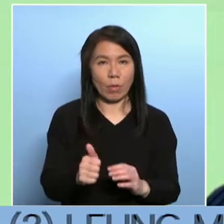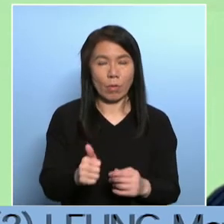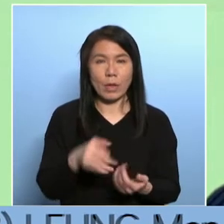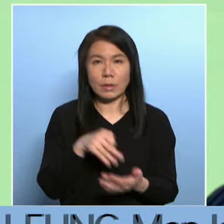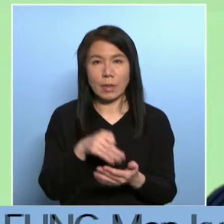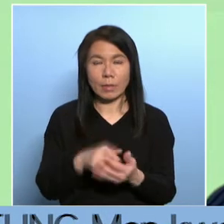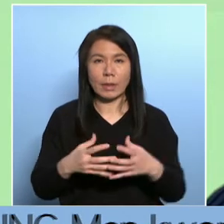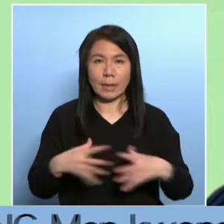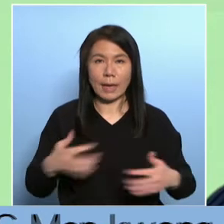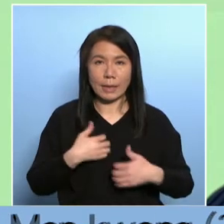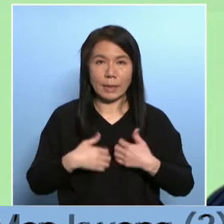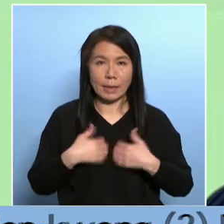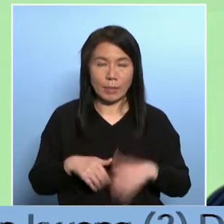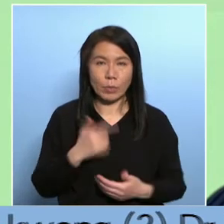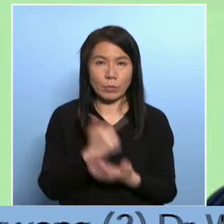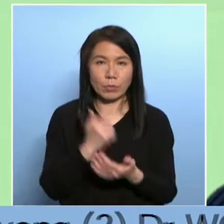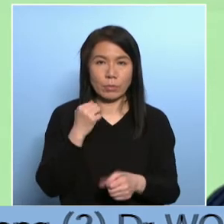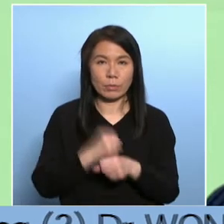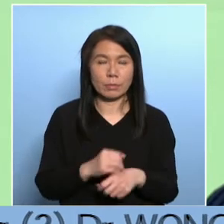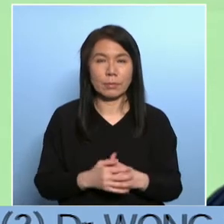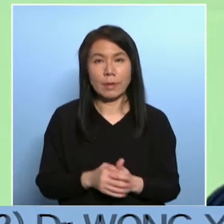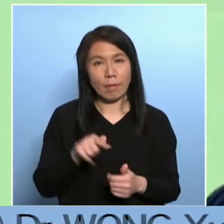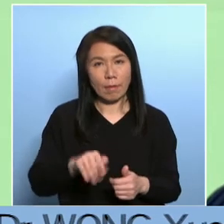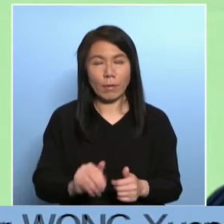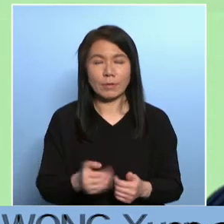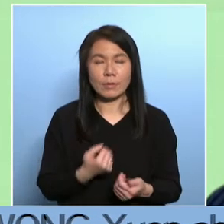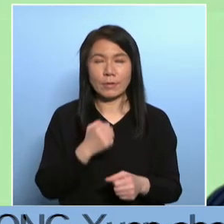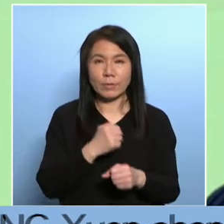team spirit and team work. So